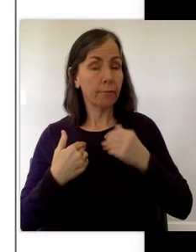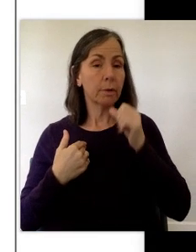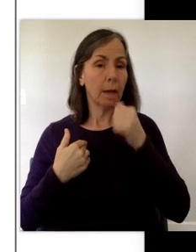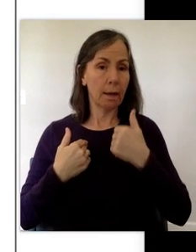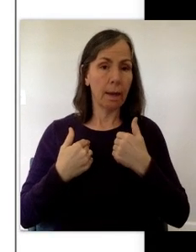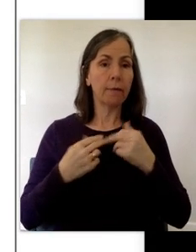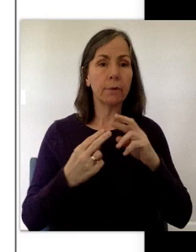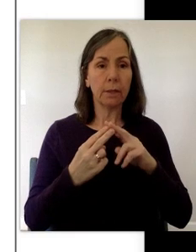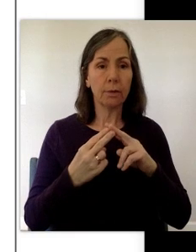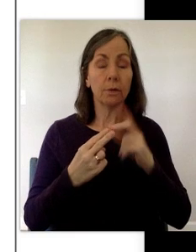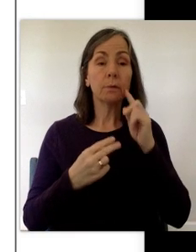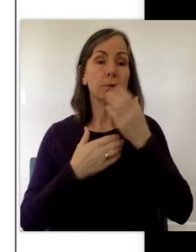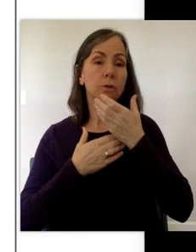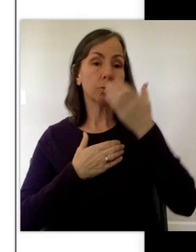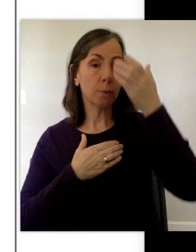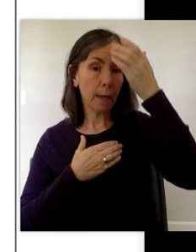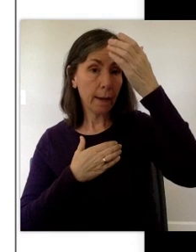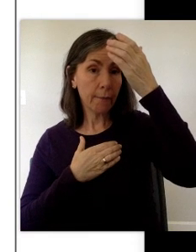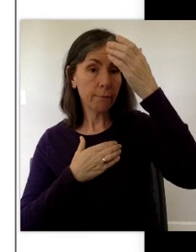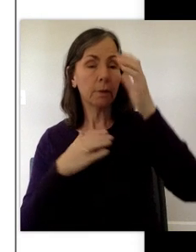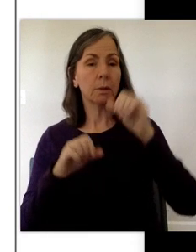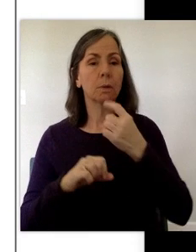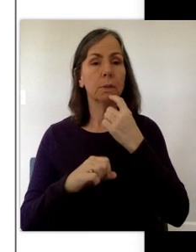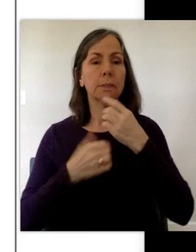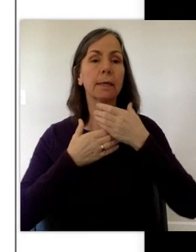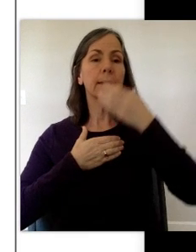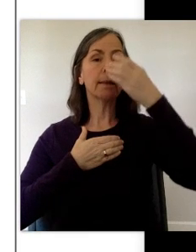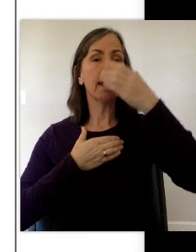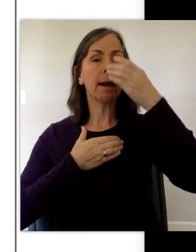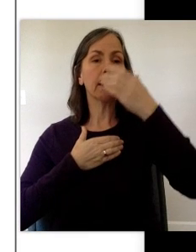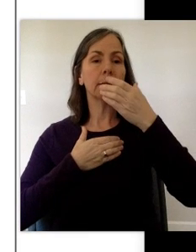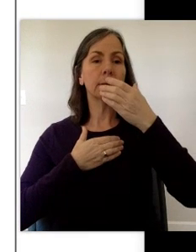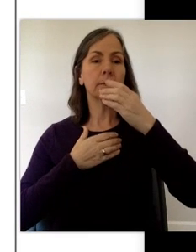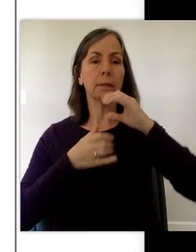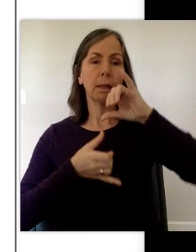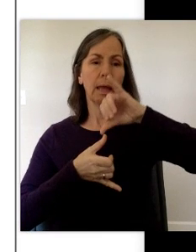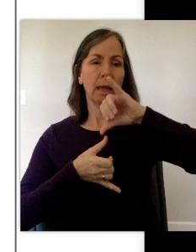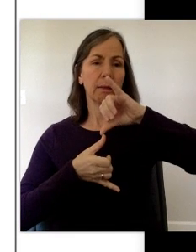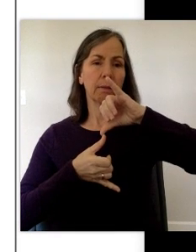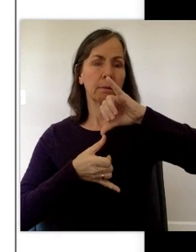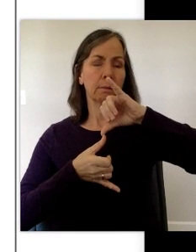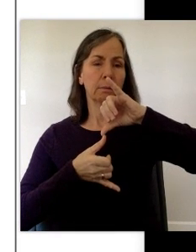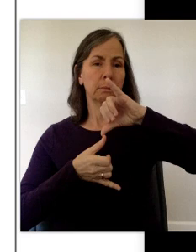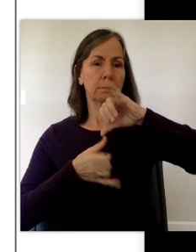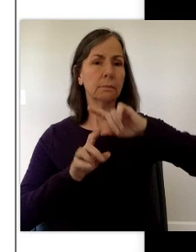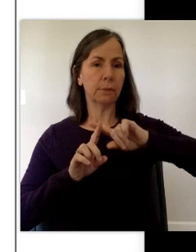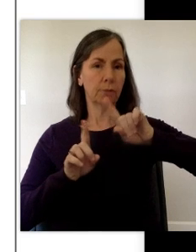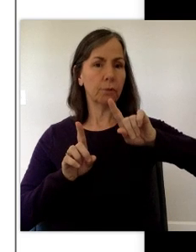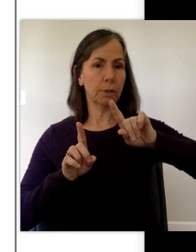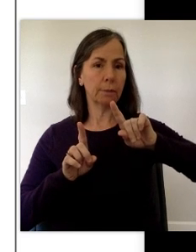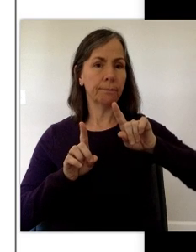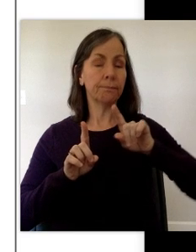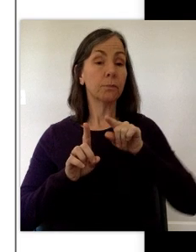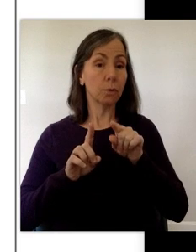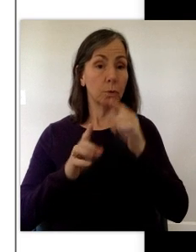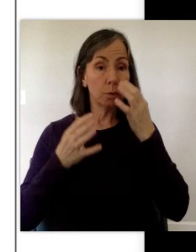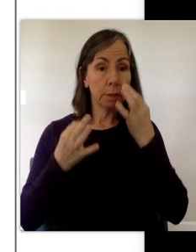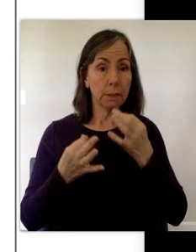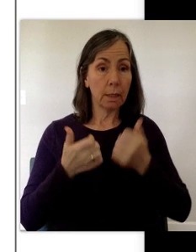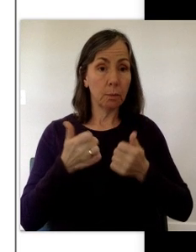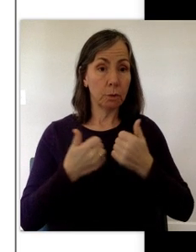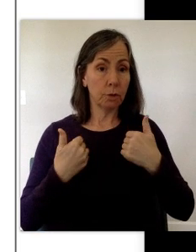say their neck length is different. So choose whatever it is for